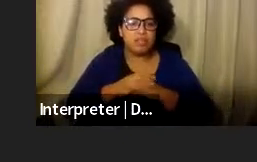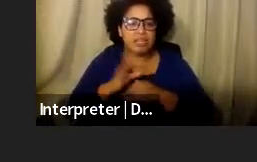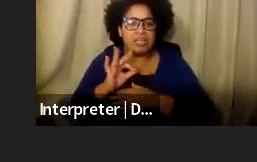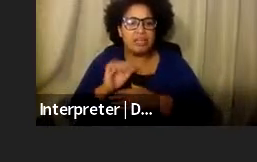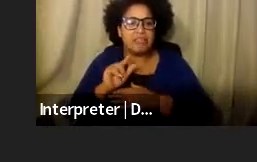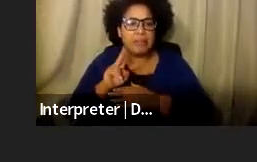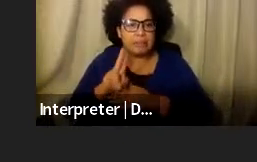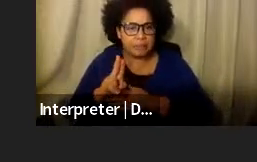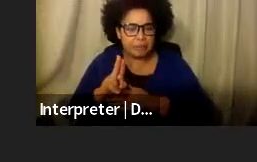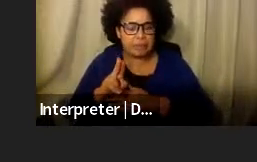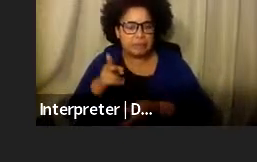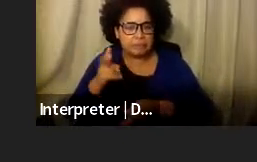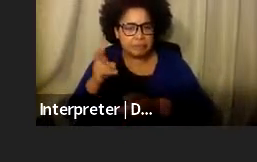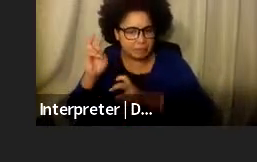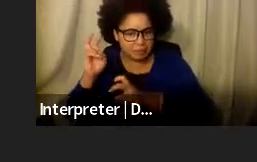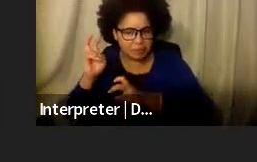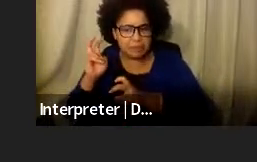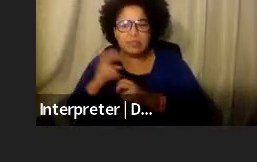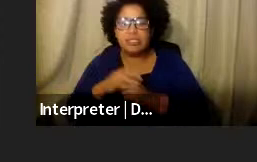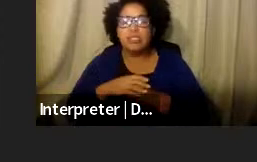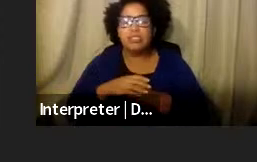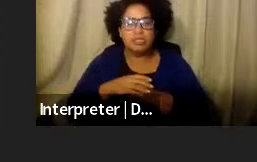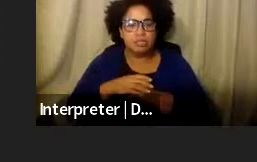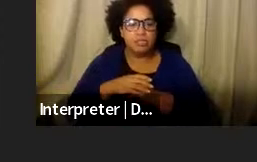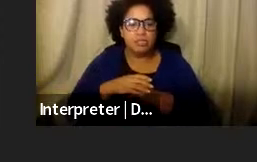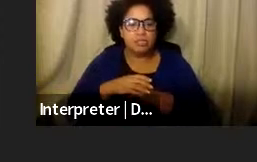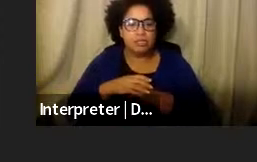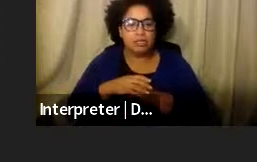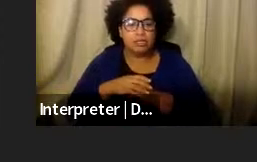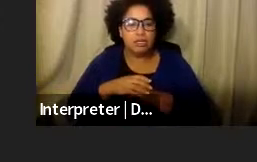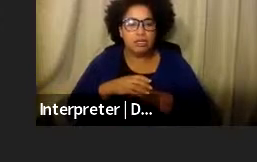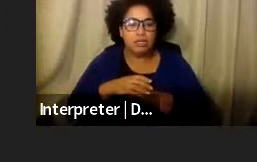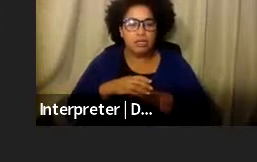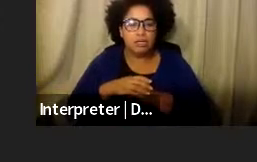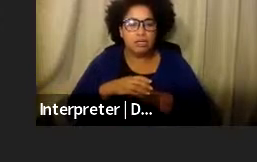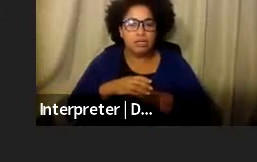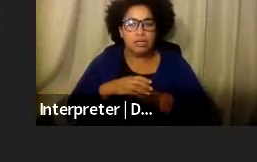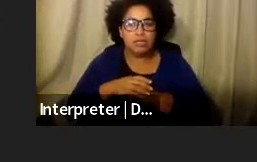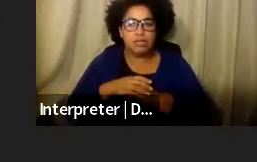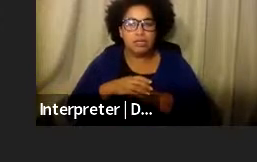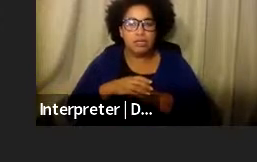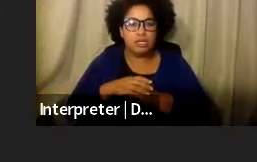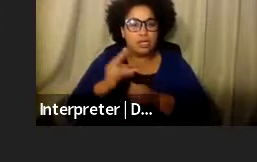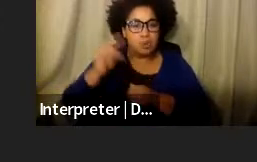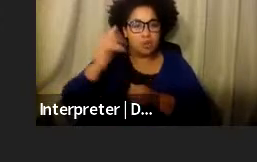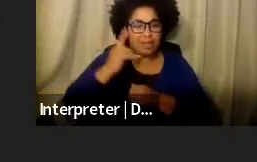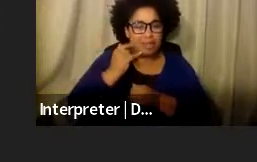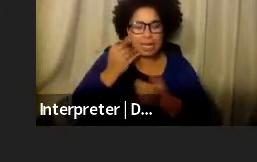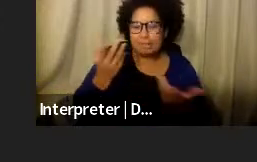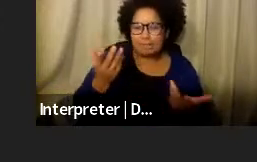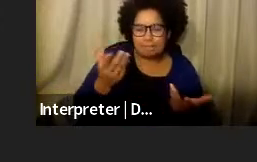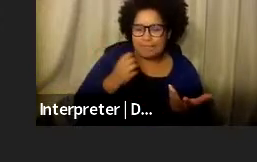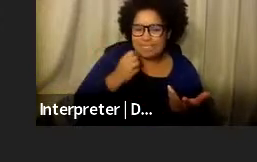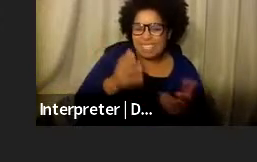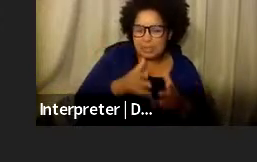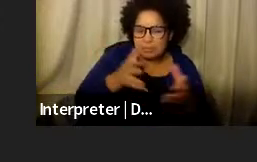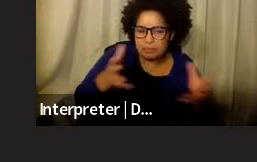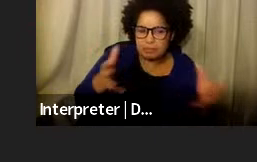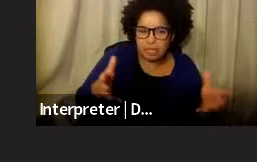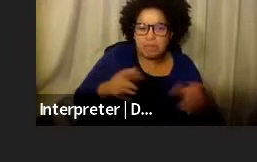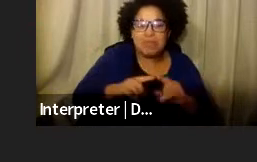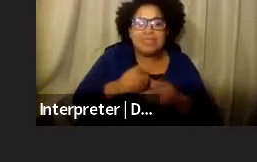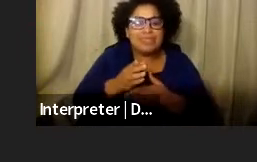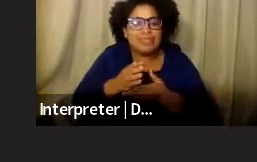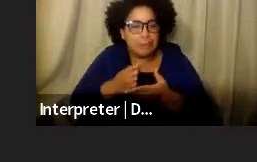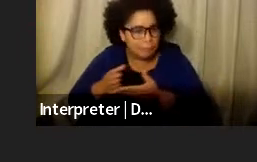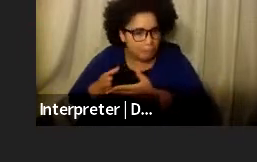flu transmission. Not as much in up here in Northern California, but there's some, and